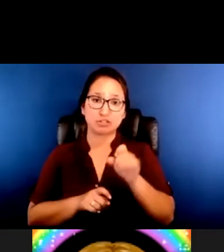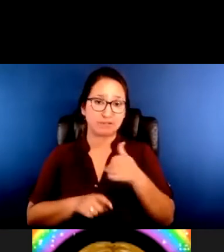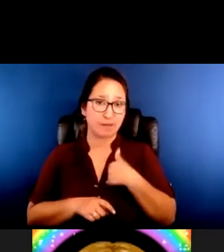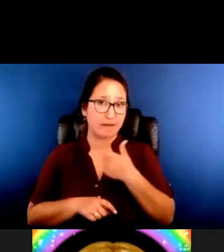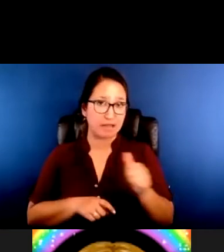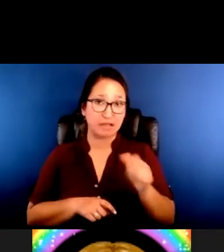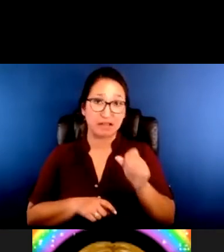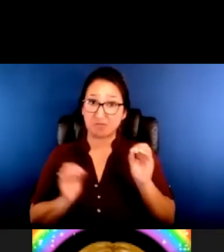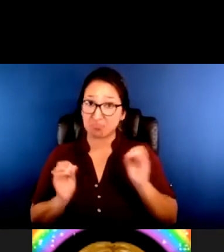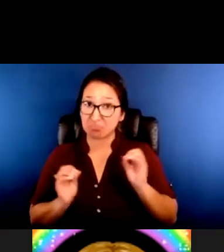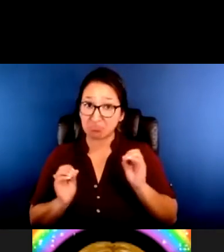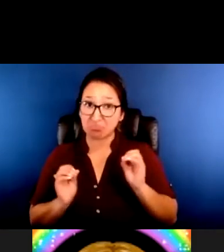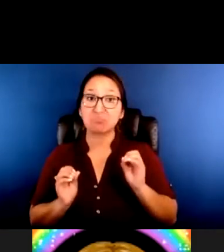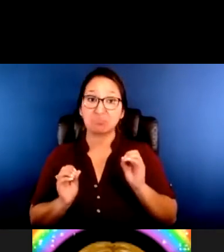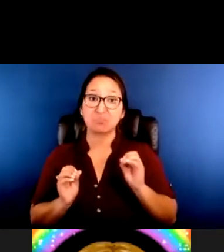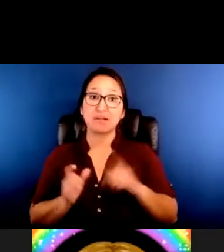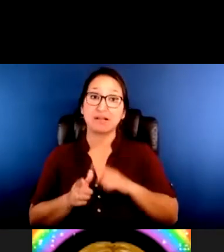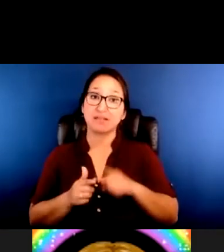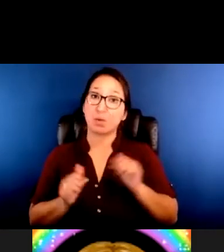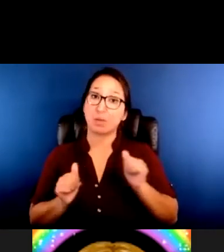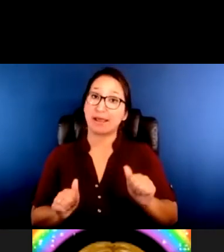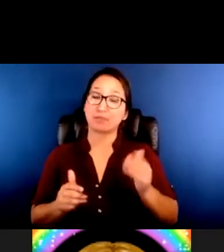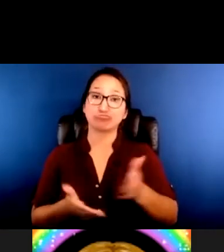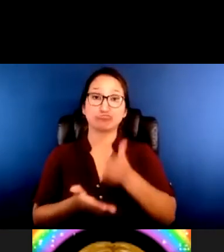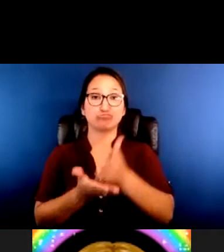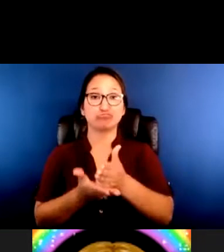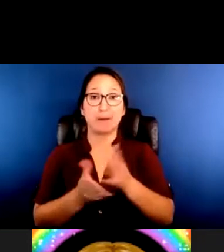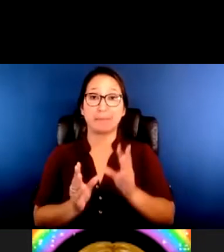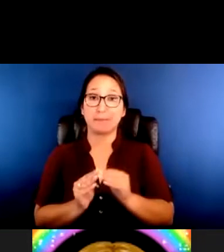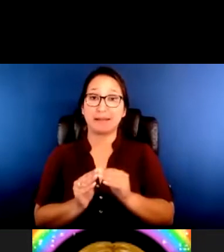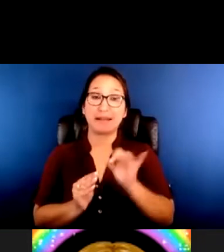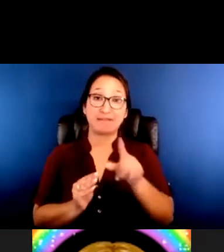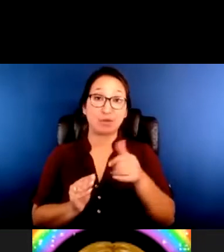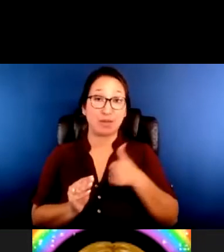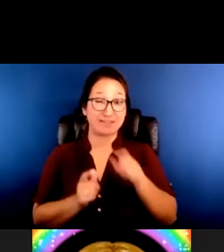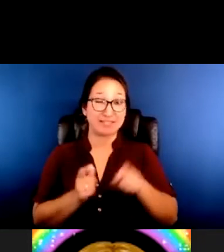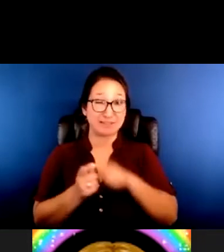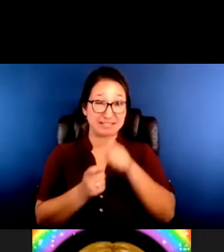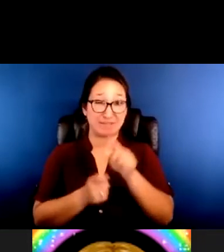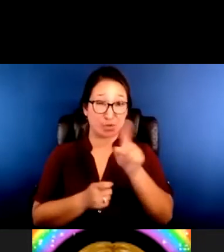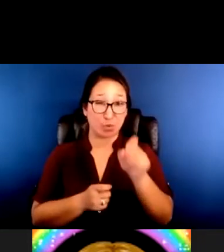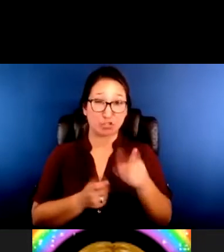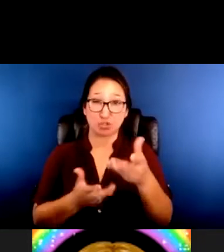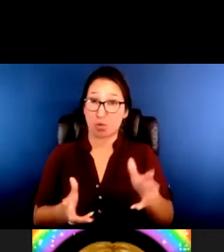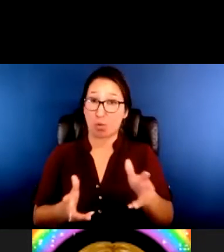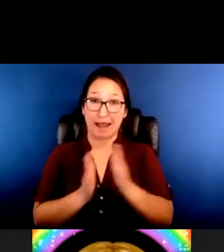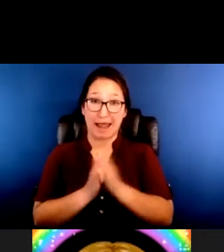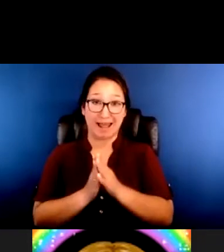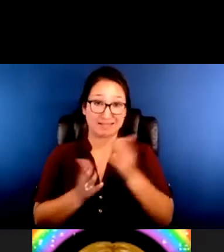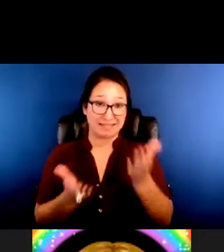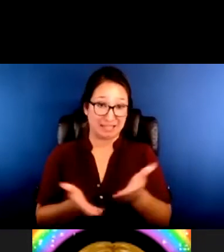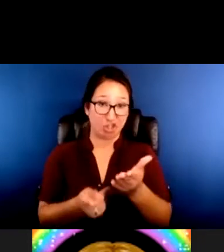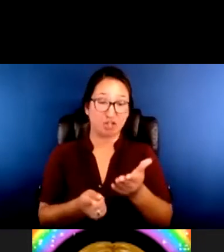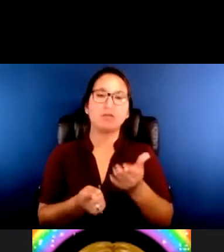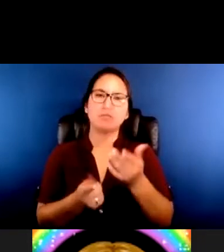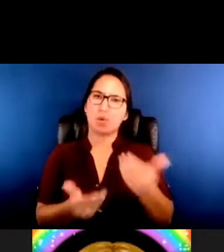not, then we will conclude. And if you have a specific question that you don't want to ask here for whatever reason, email us.